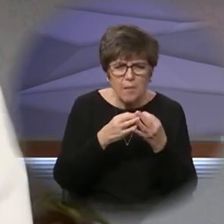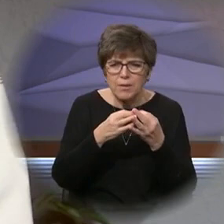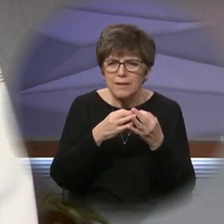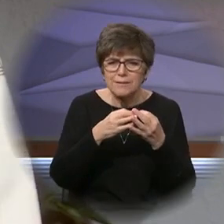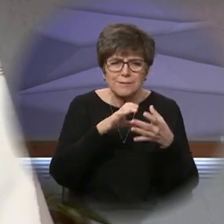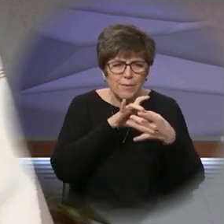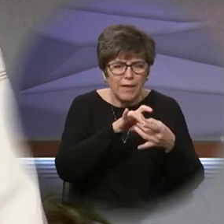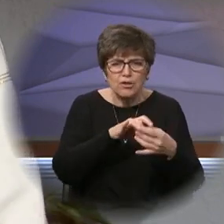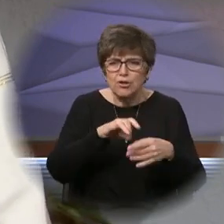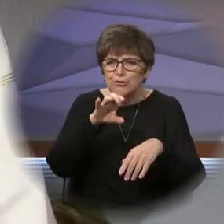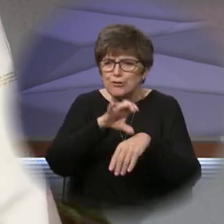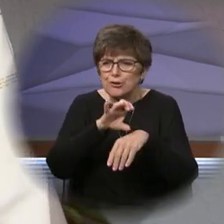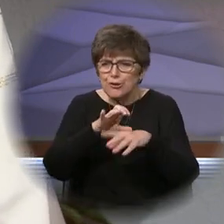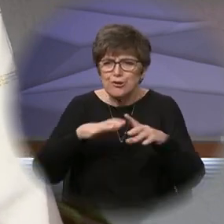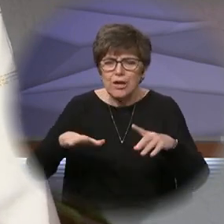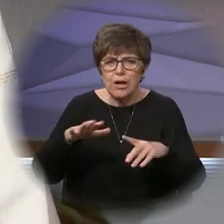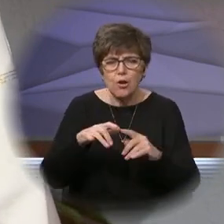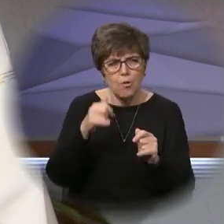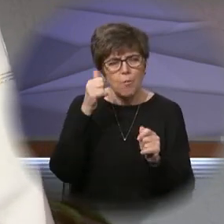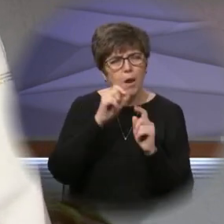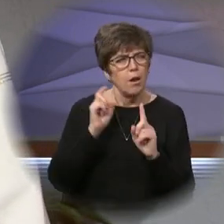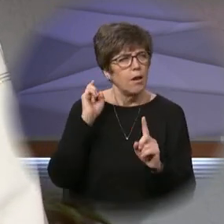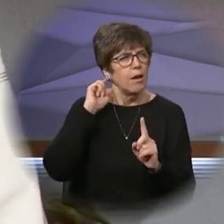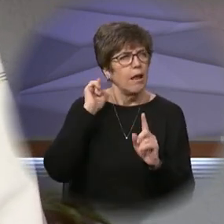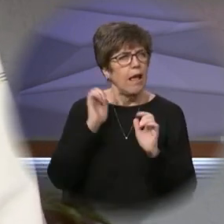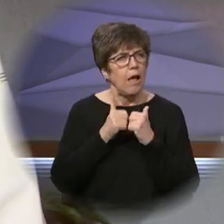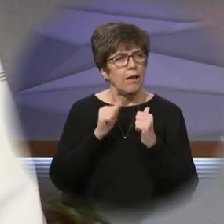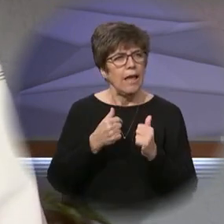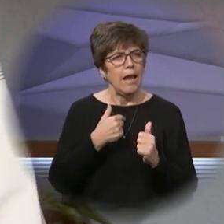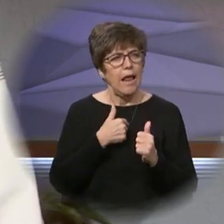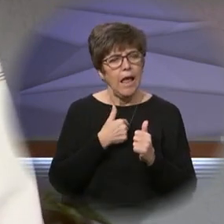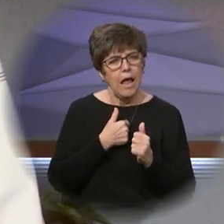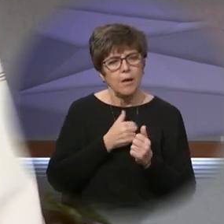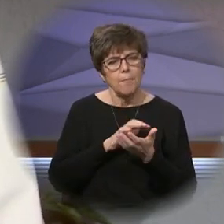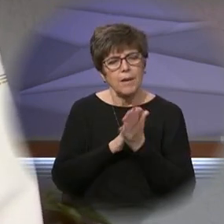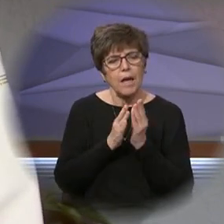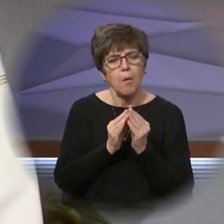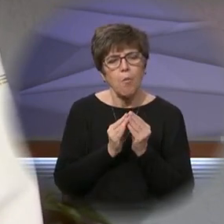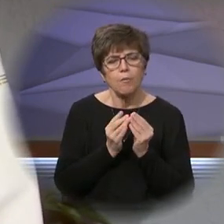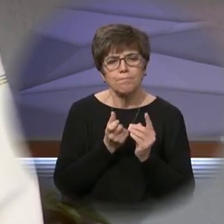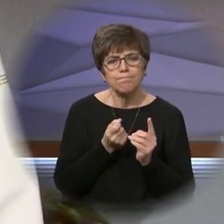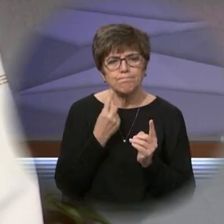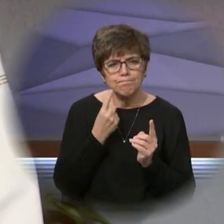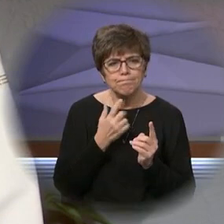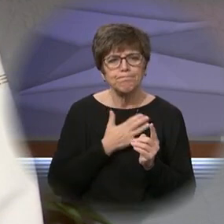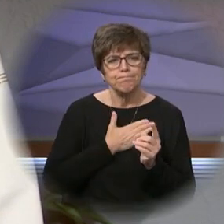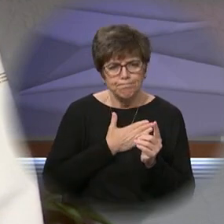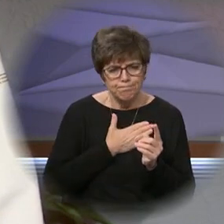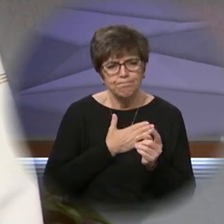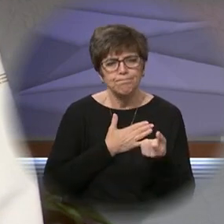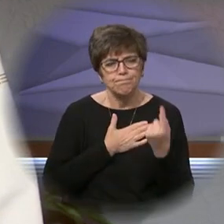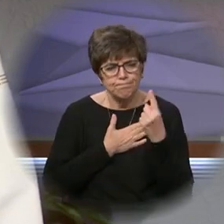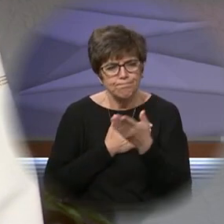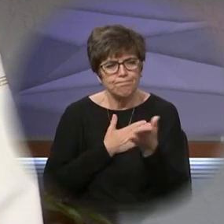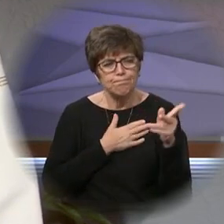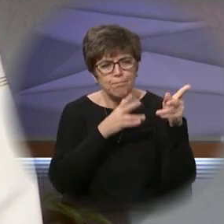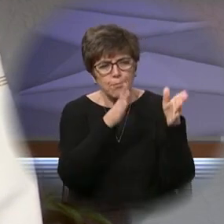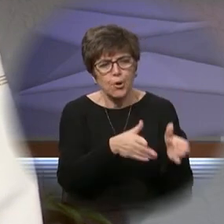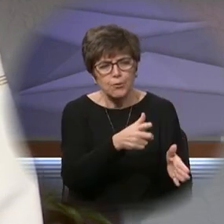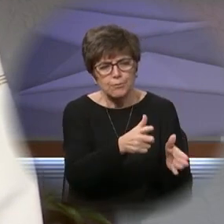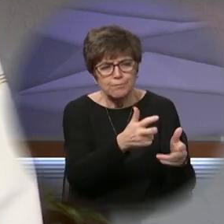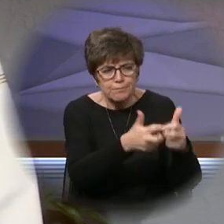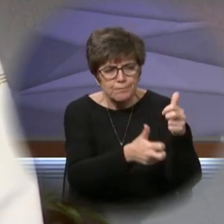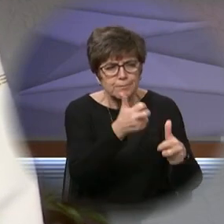in our church, that special need of how do we grow an understanding, a compassionate understanding for